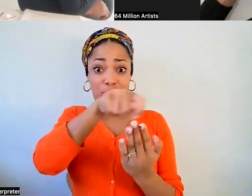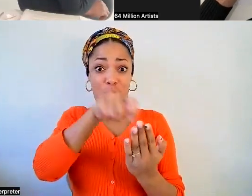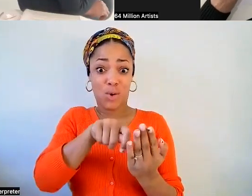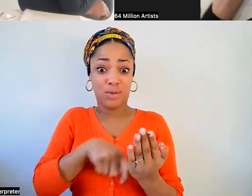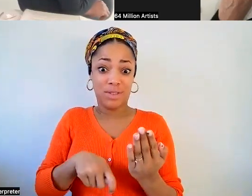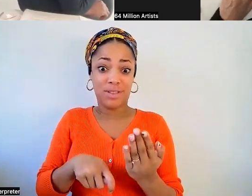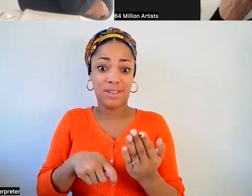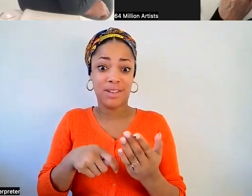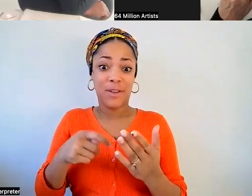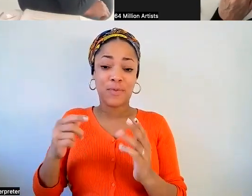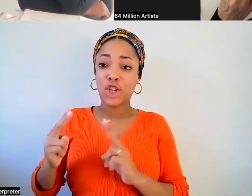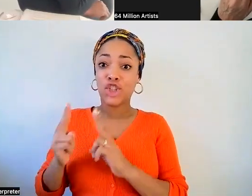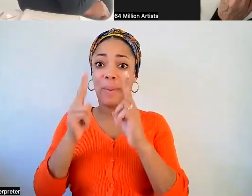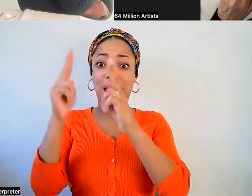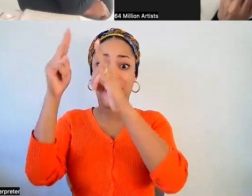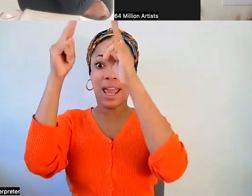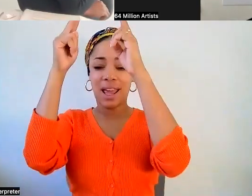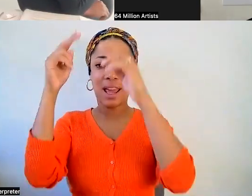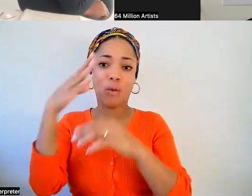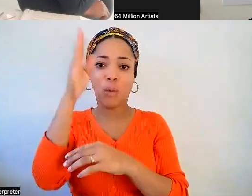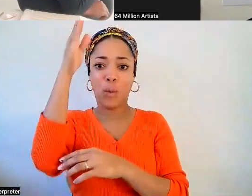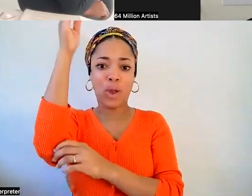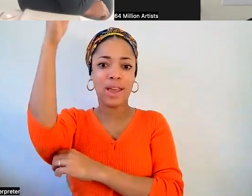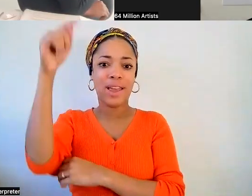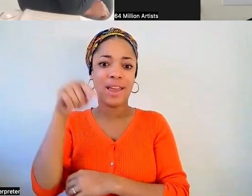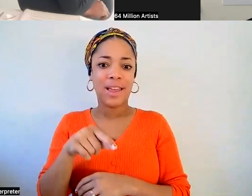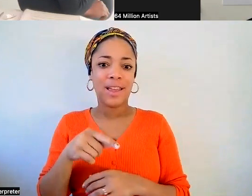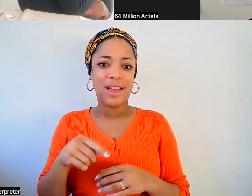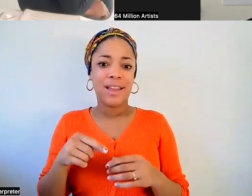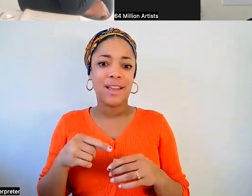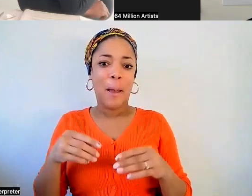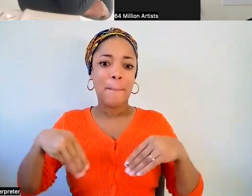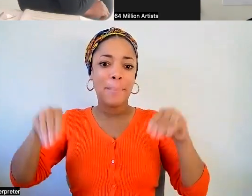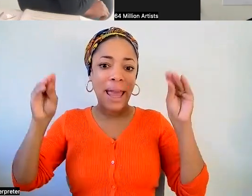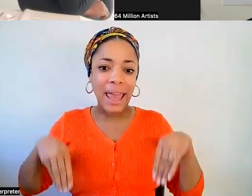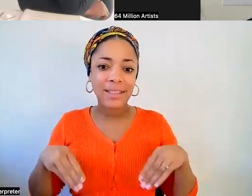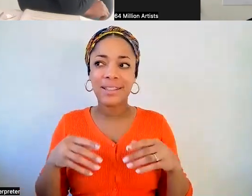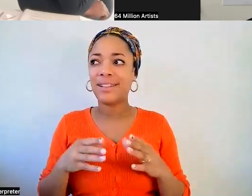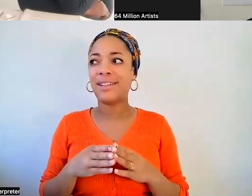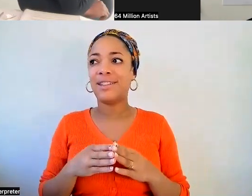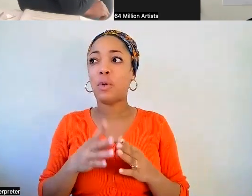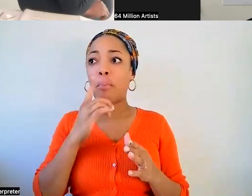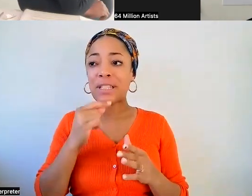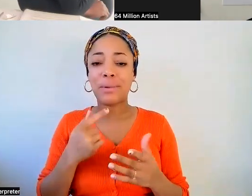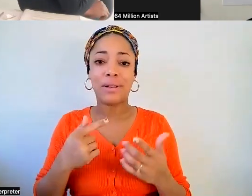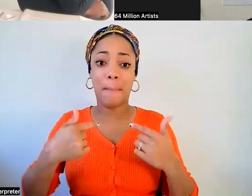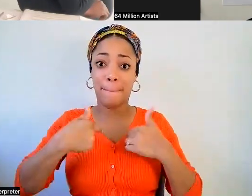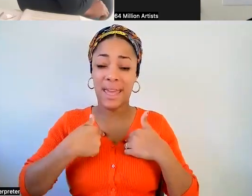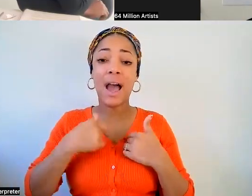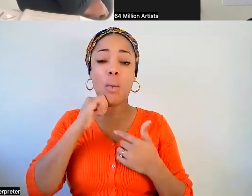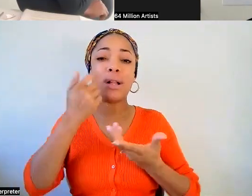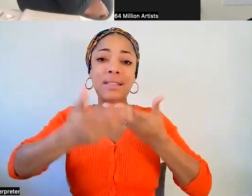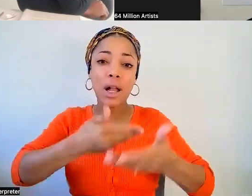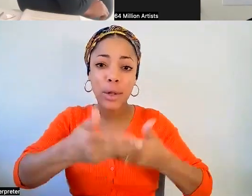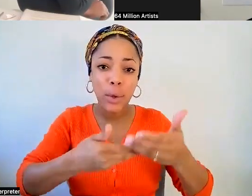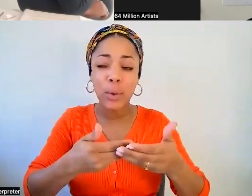going to whiz through them. And if they remind you of anything at all, then you scribble down something while I tell you a little bit about these. So at